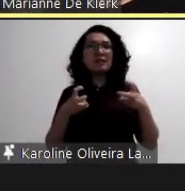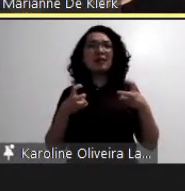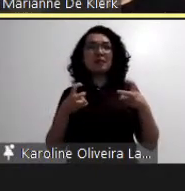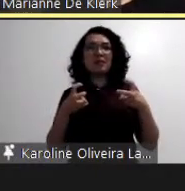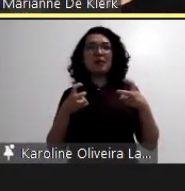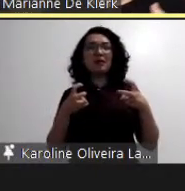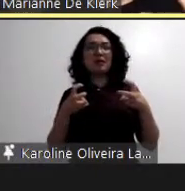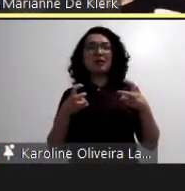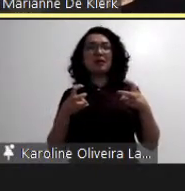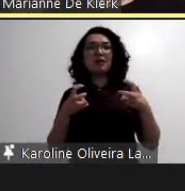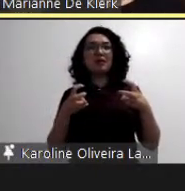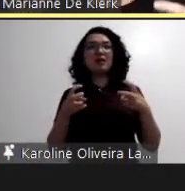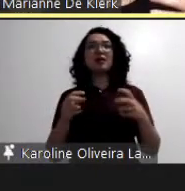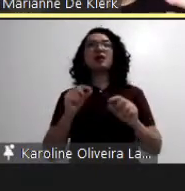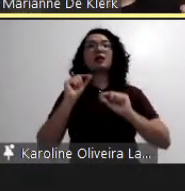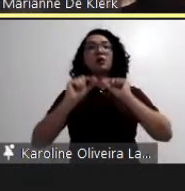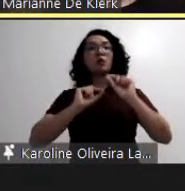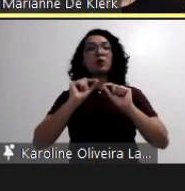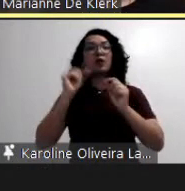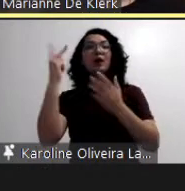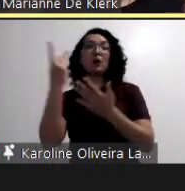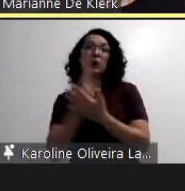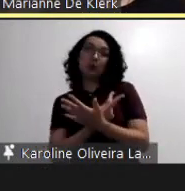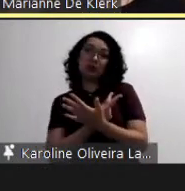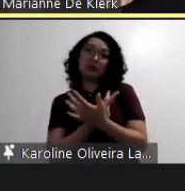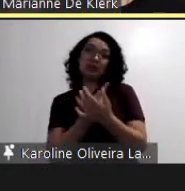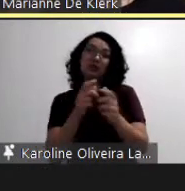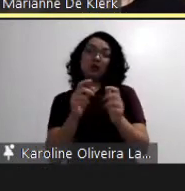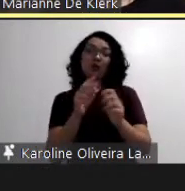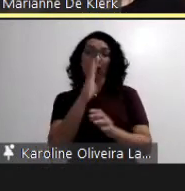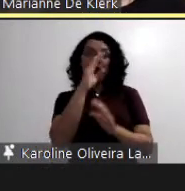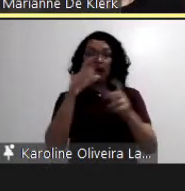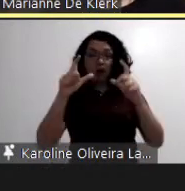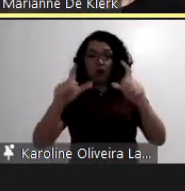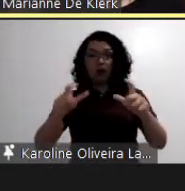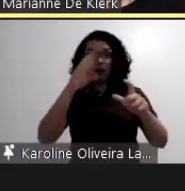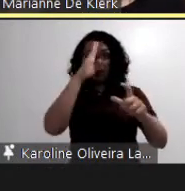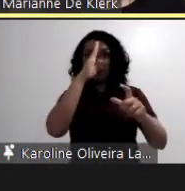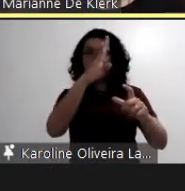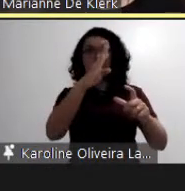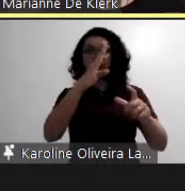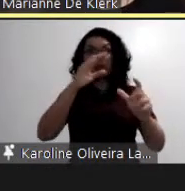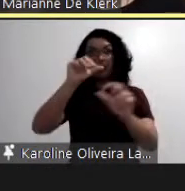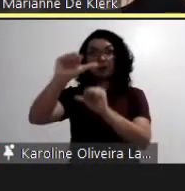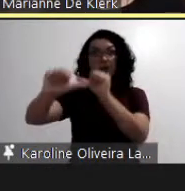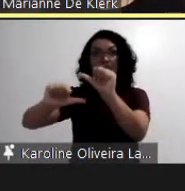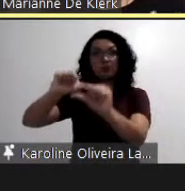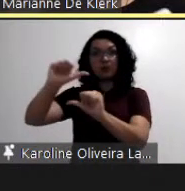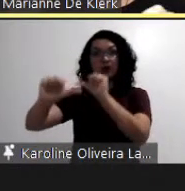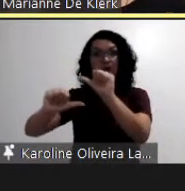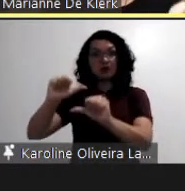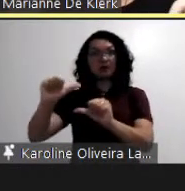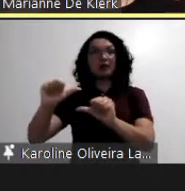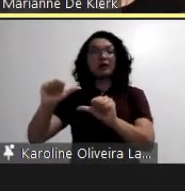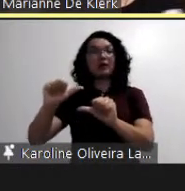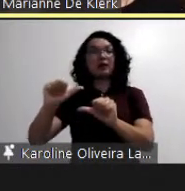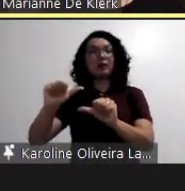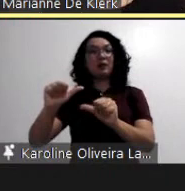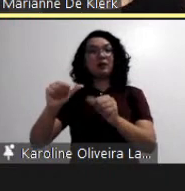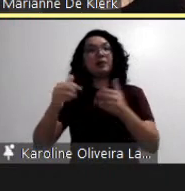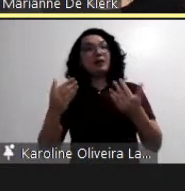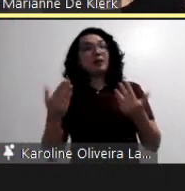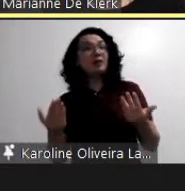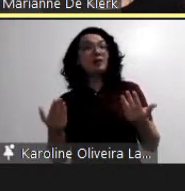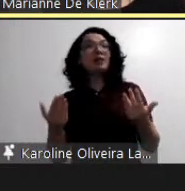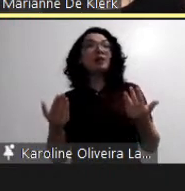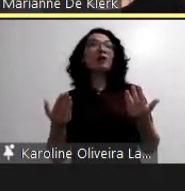This never was actually quite implemented, but you can see the intent of these apartheid planners who even wanted to divide the townships